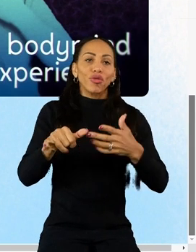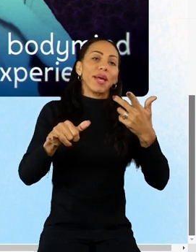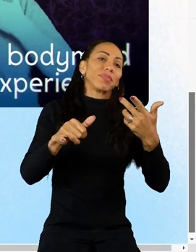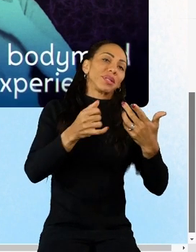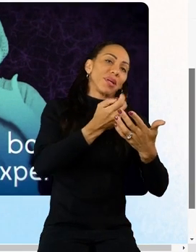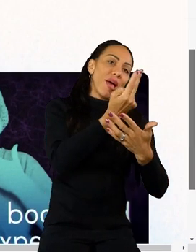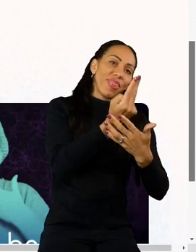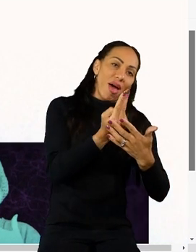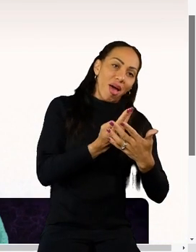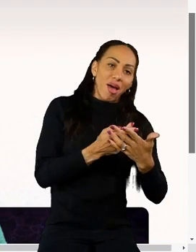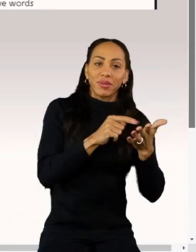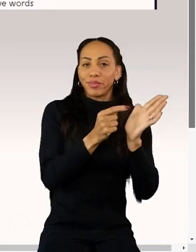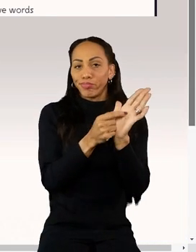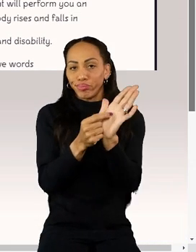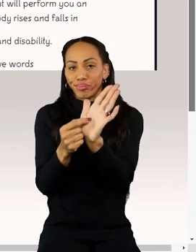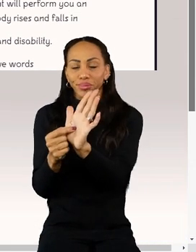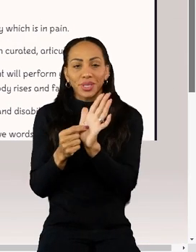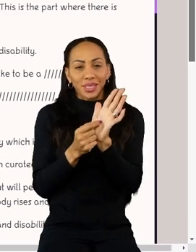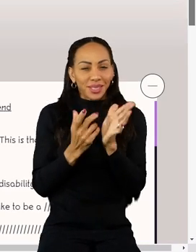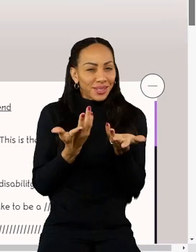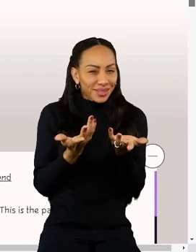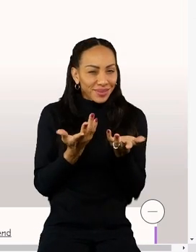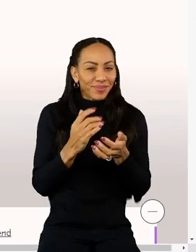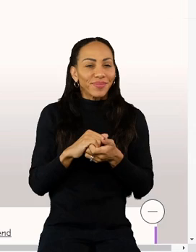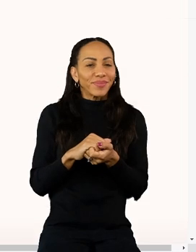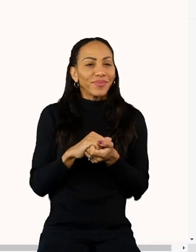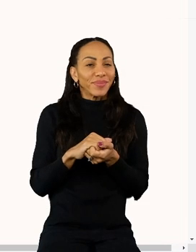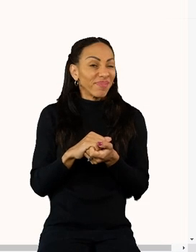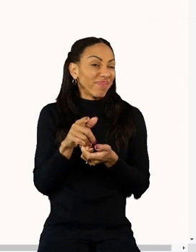there and transcript, and then you've got more artworks at the bottom.